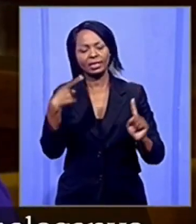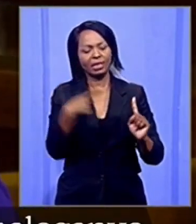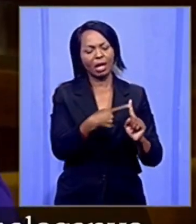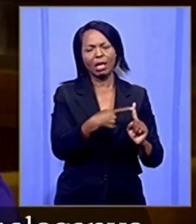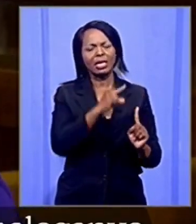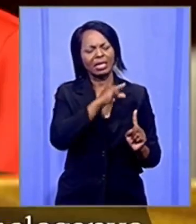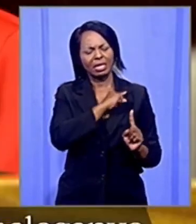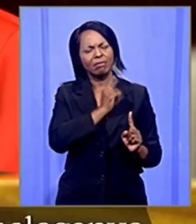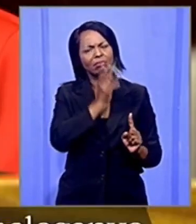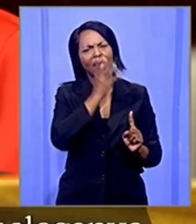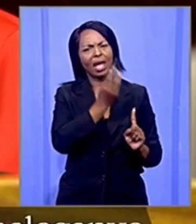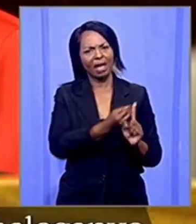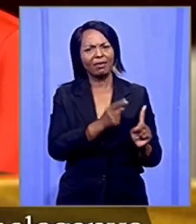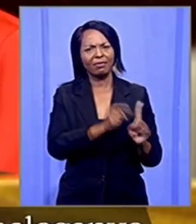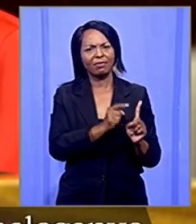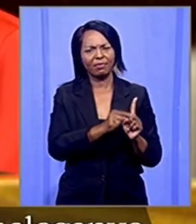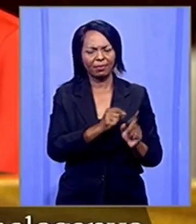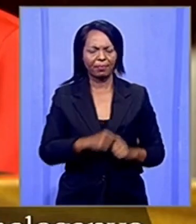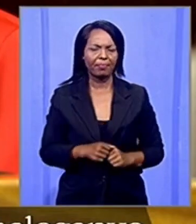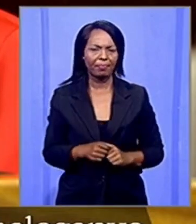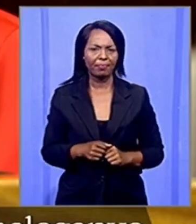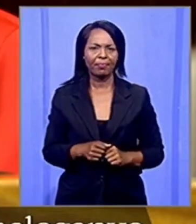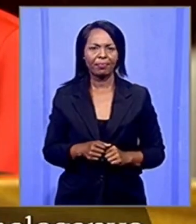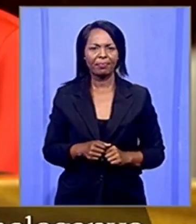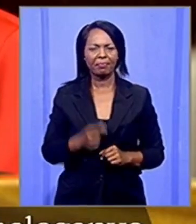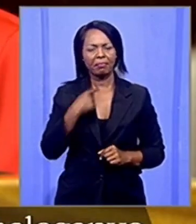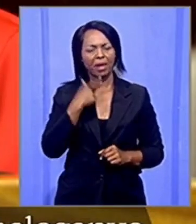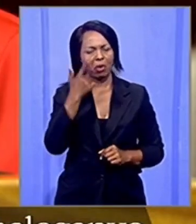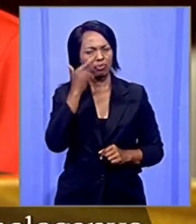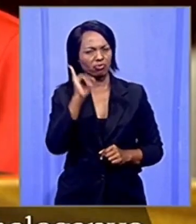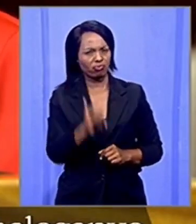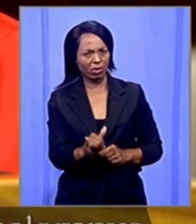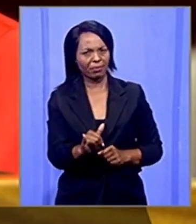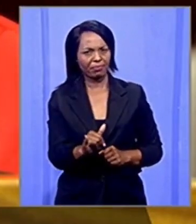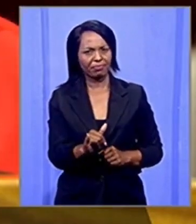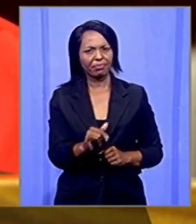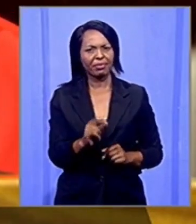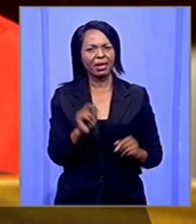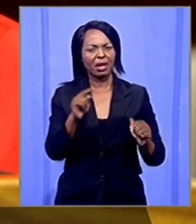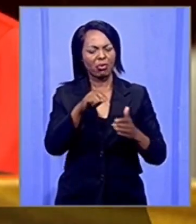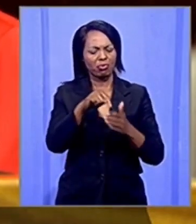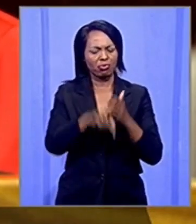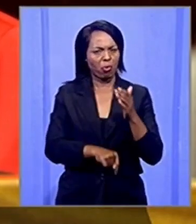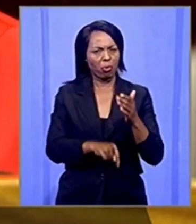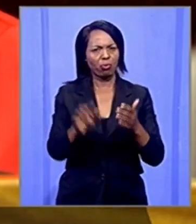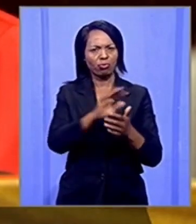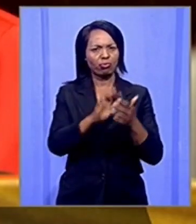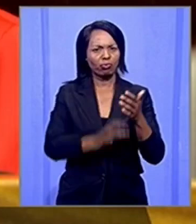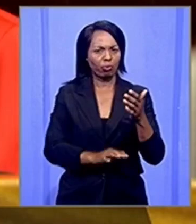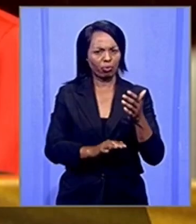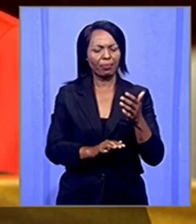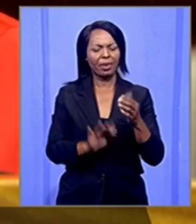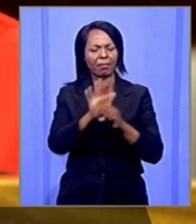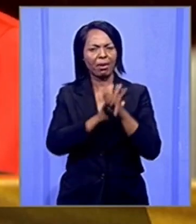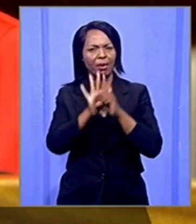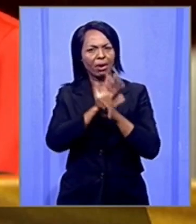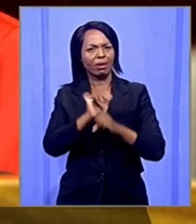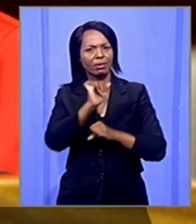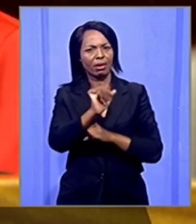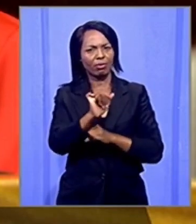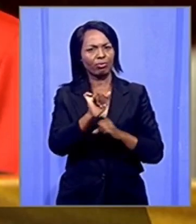ka tsone. I have looked at the merits and demerits of this matter, coupled with the totality of